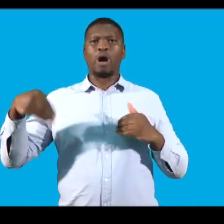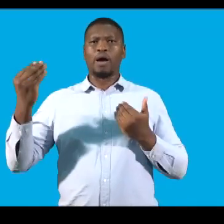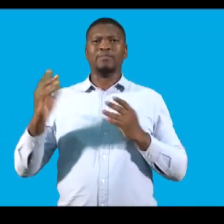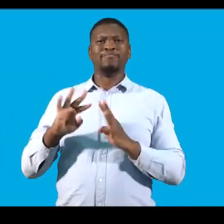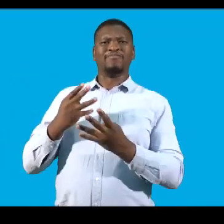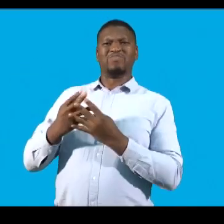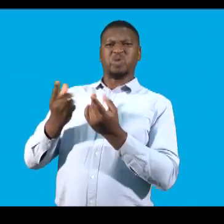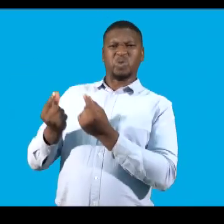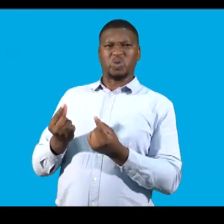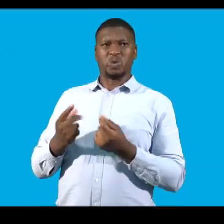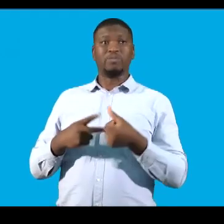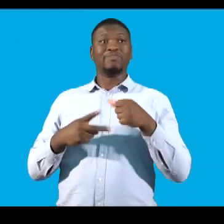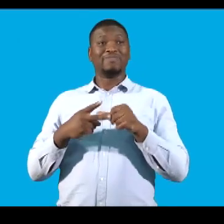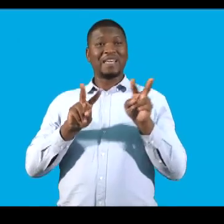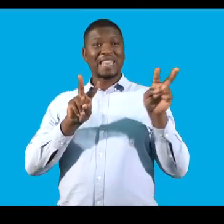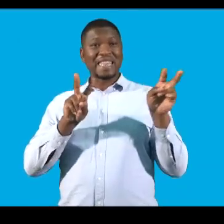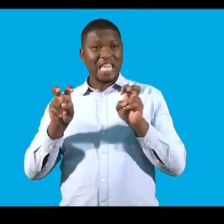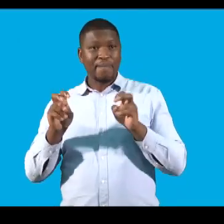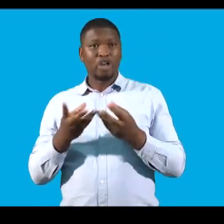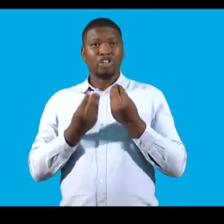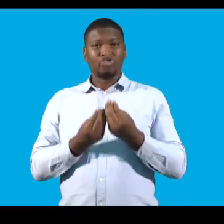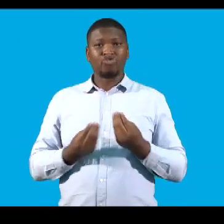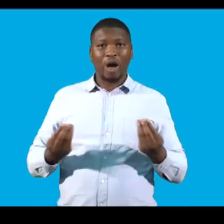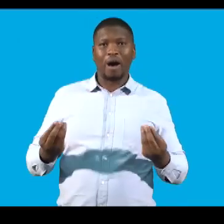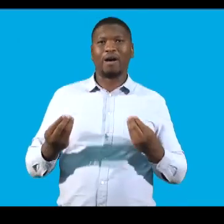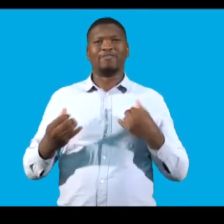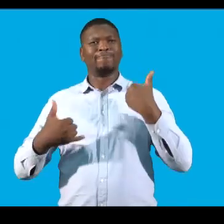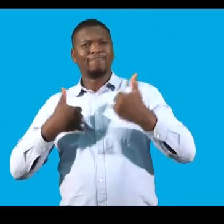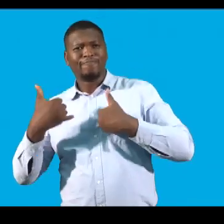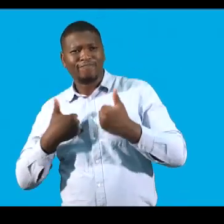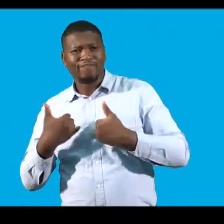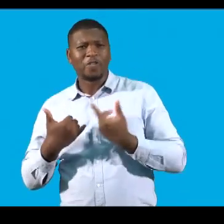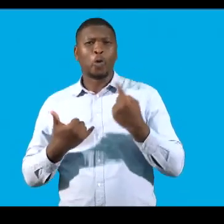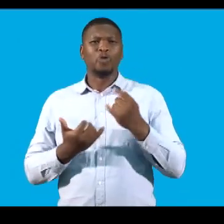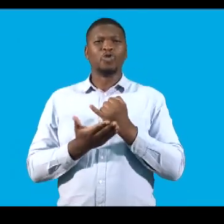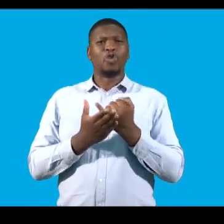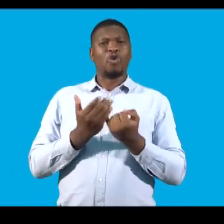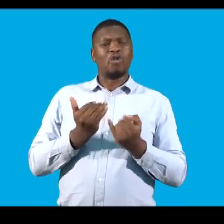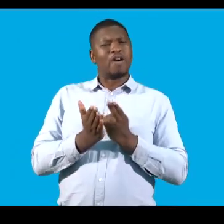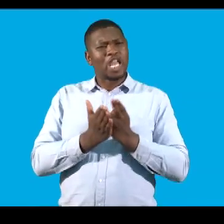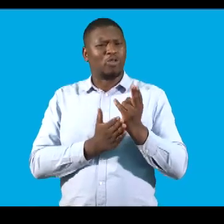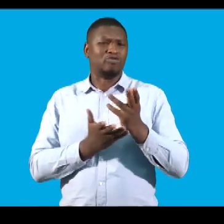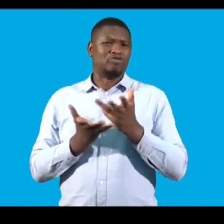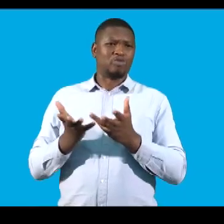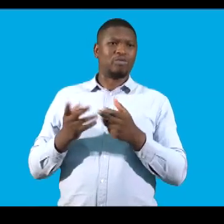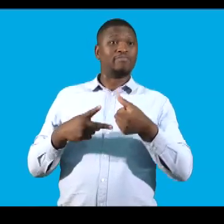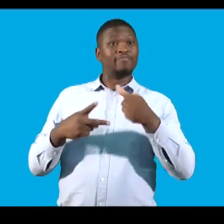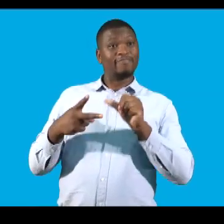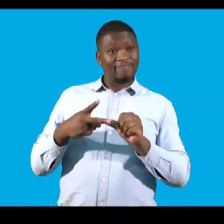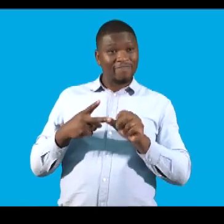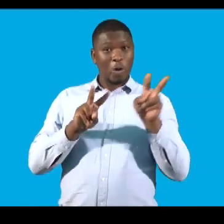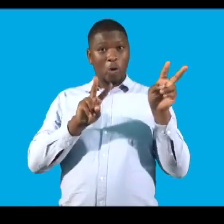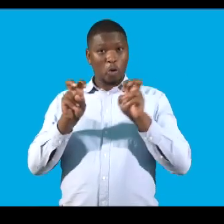theme is about childhood joy and innocence, harmony and wonder of nature, and the power of time.